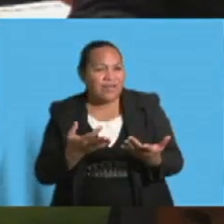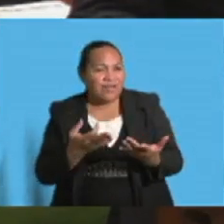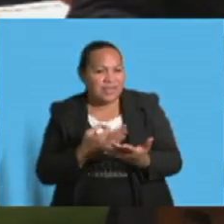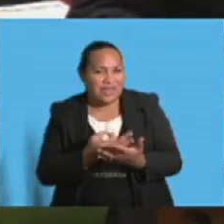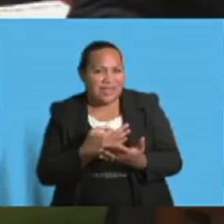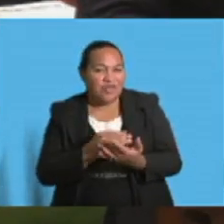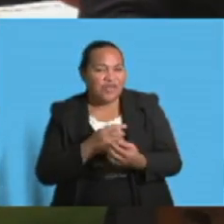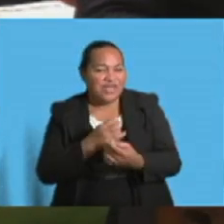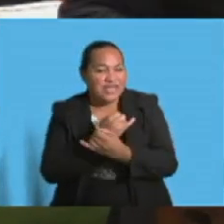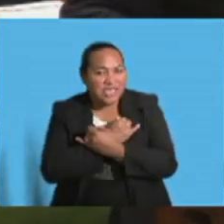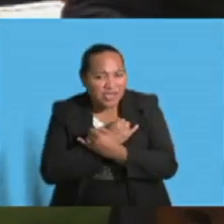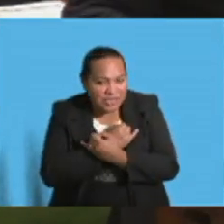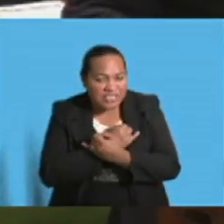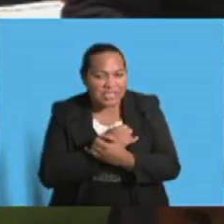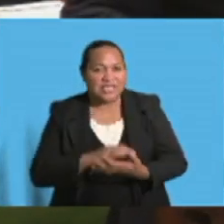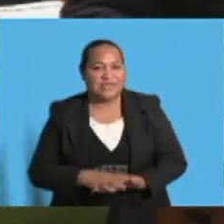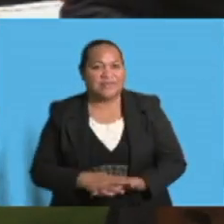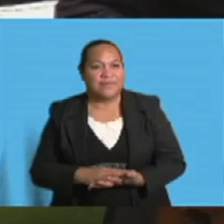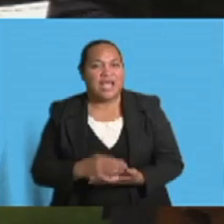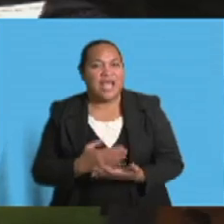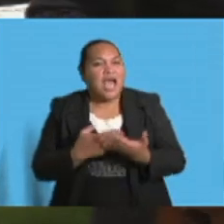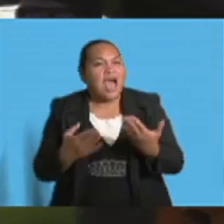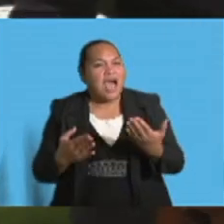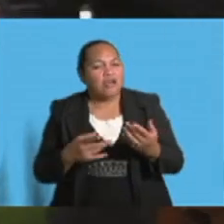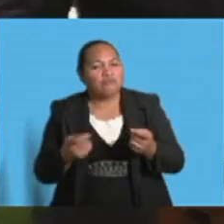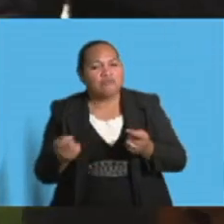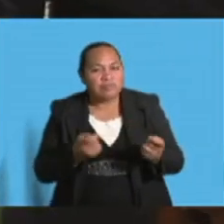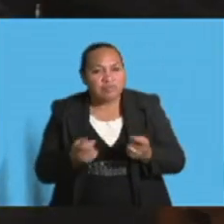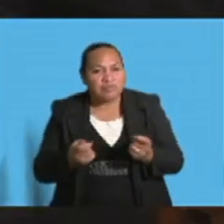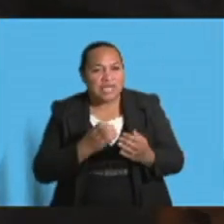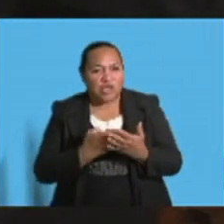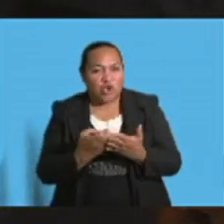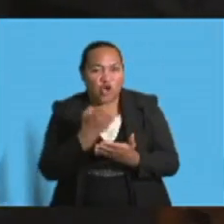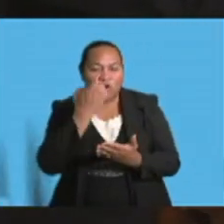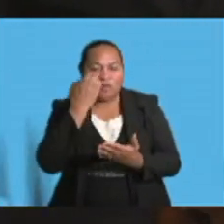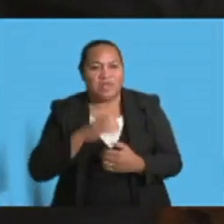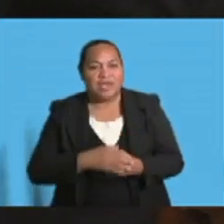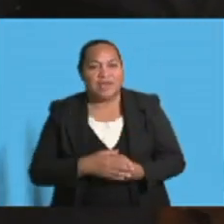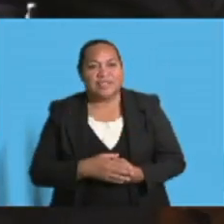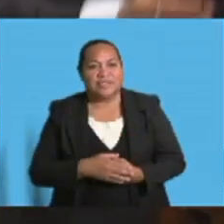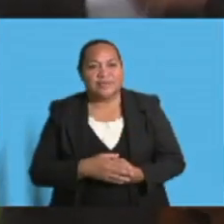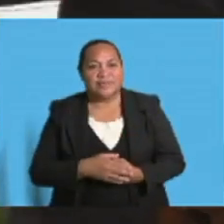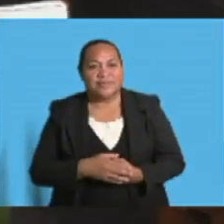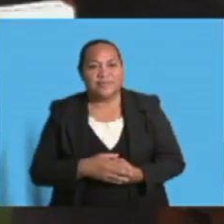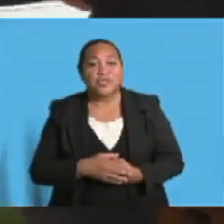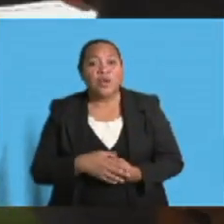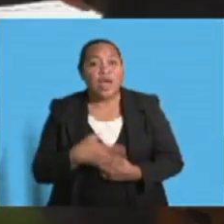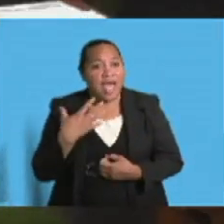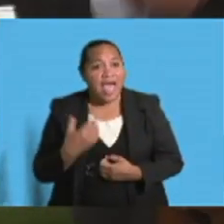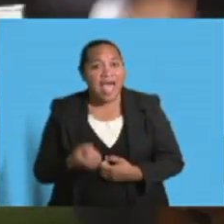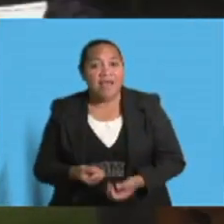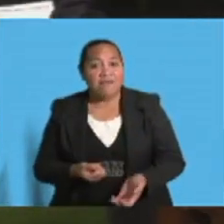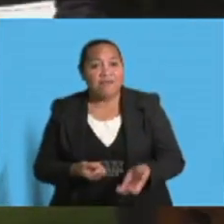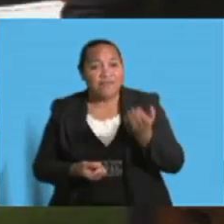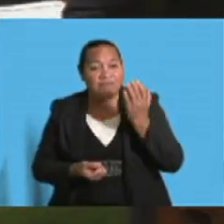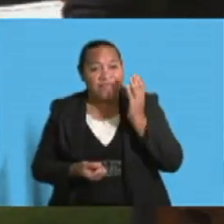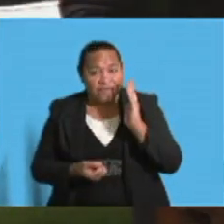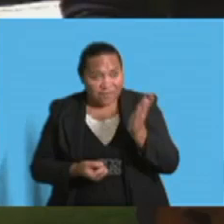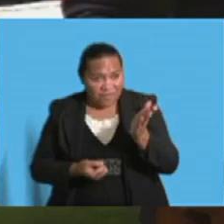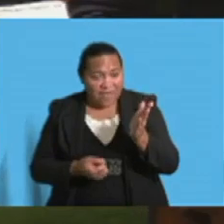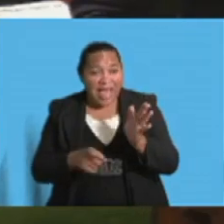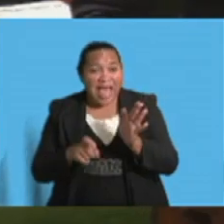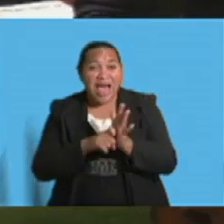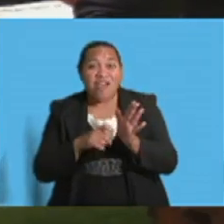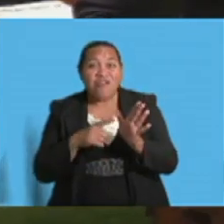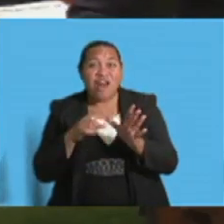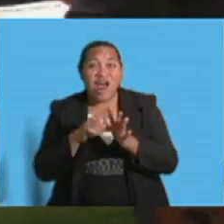integrity. How to run an economy, Madam Speaker. Madam Speaker, we had Honorable Randondro, Senator Randondro, when I